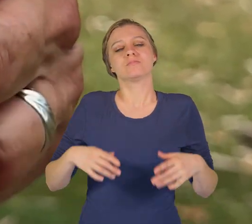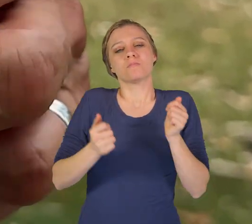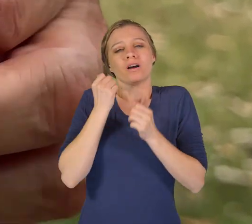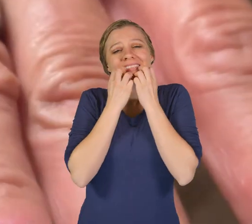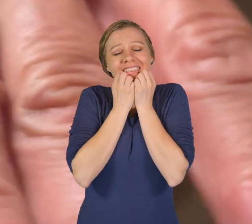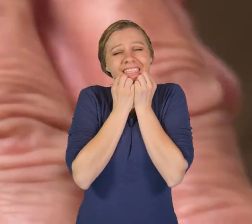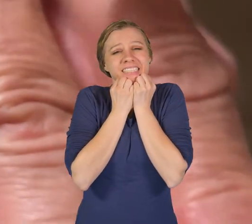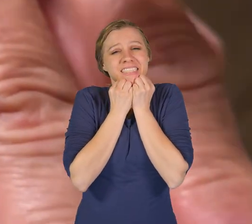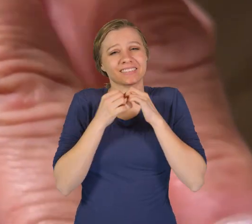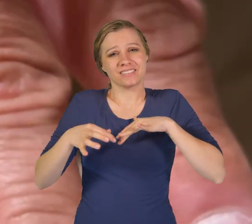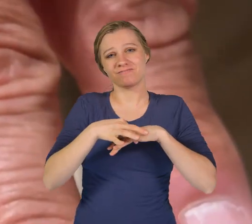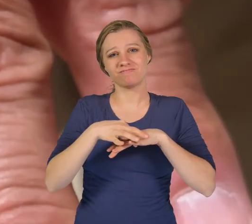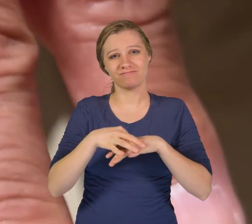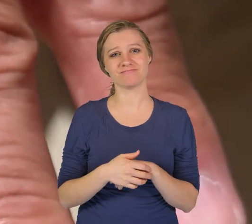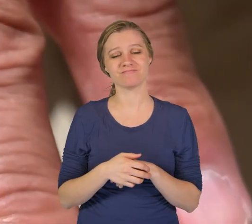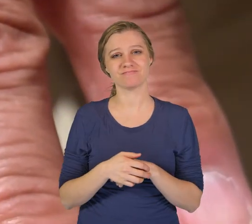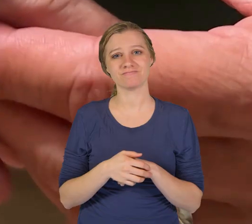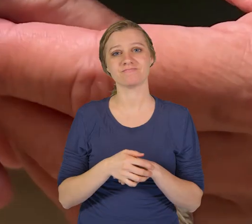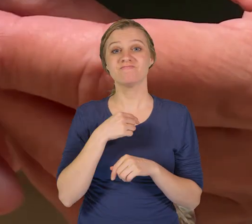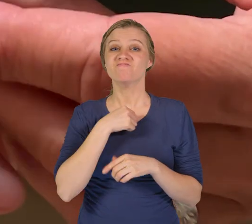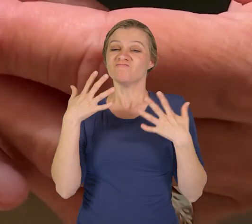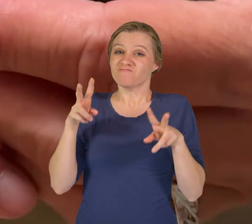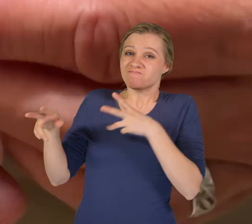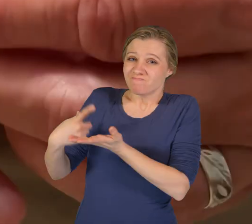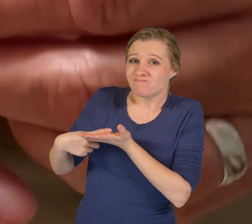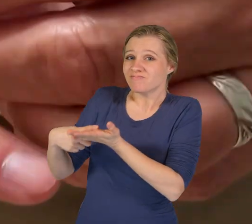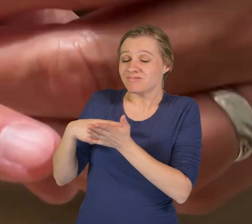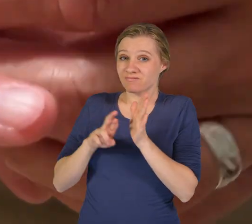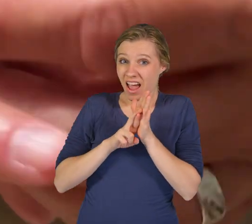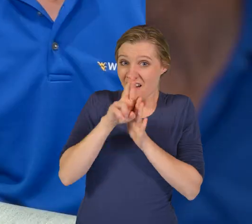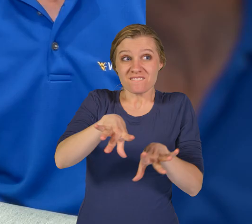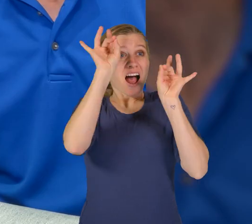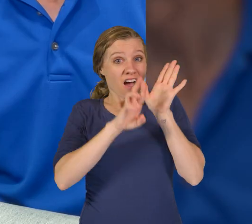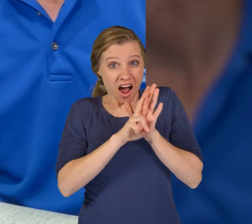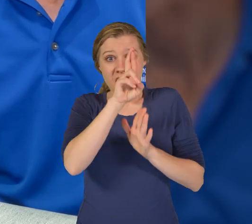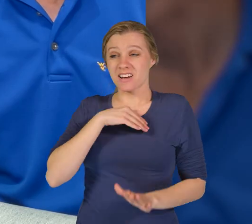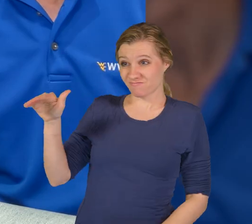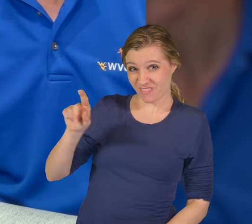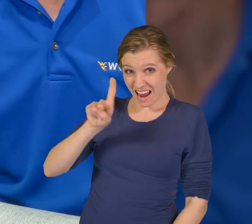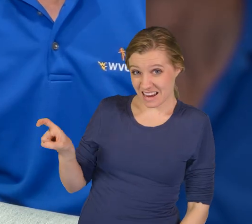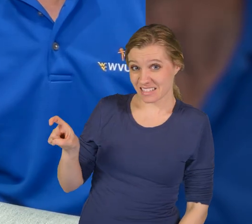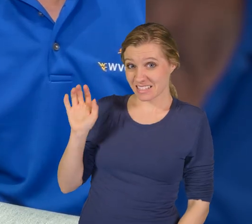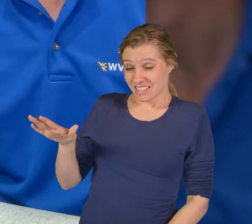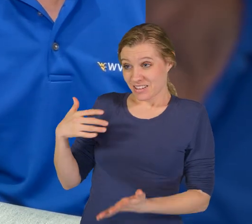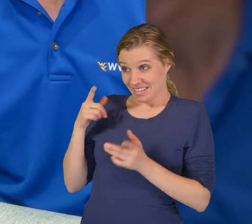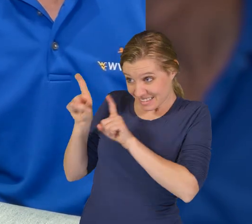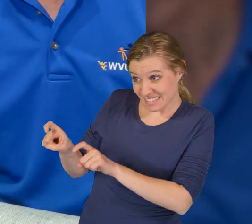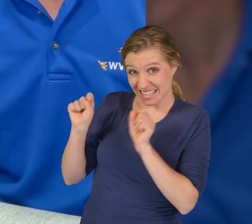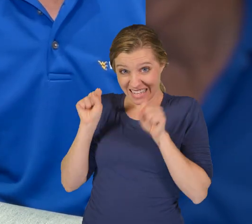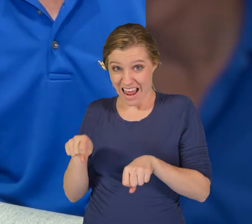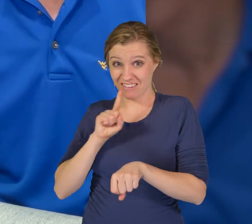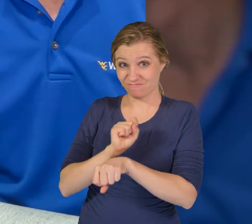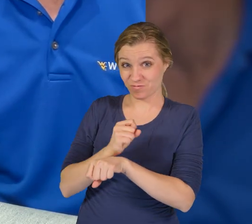college ring is one of his most prized possessions. And so, when I learned I was flying to space, I asked him a question. So I